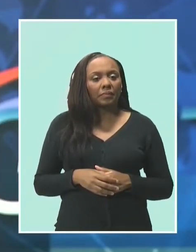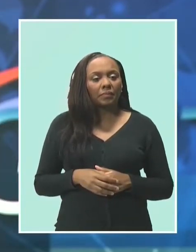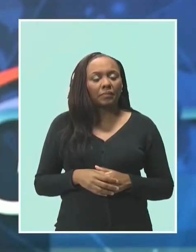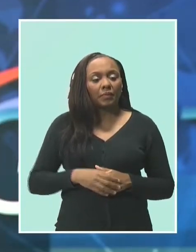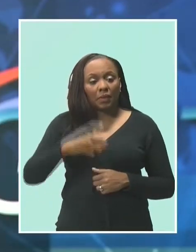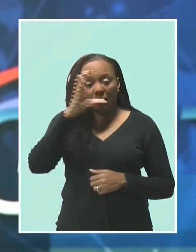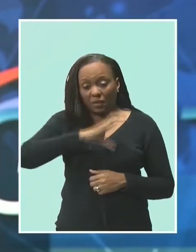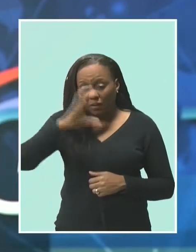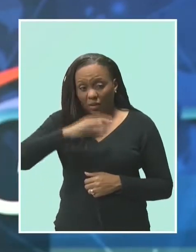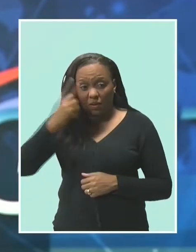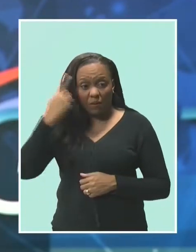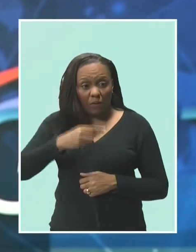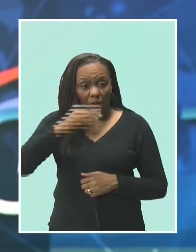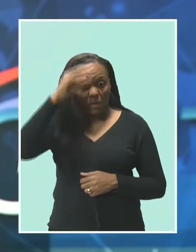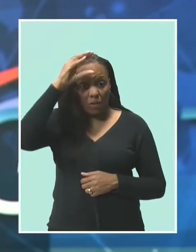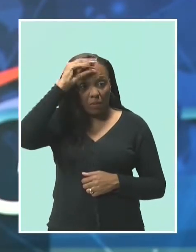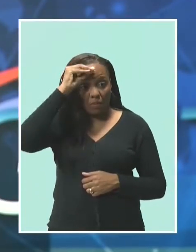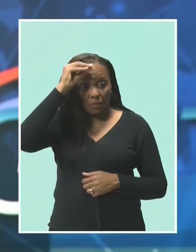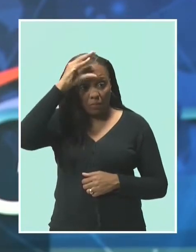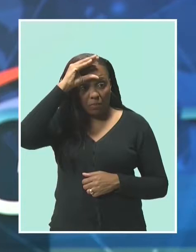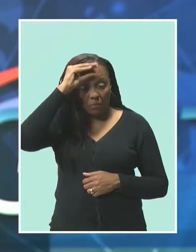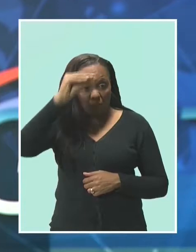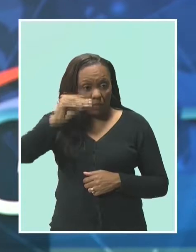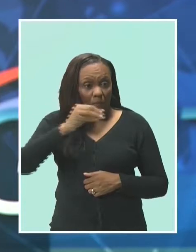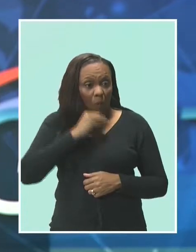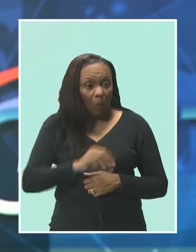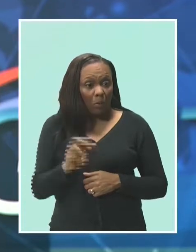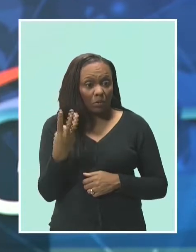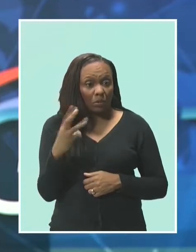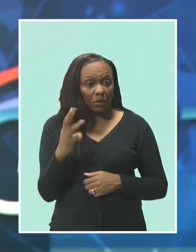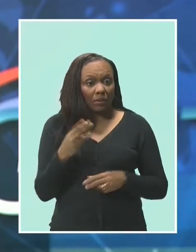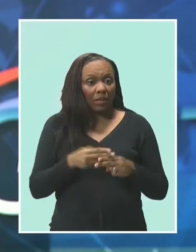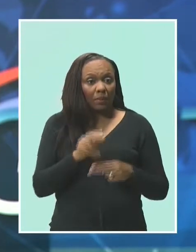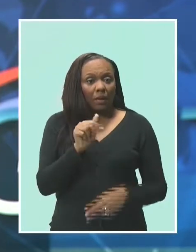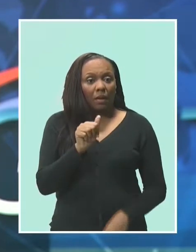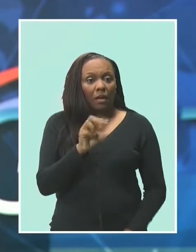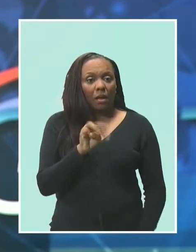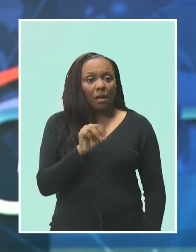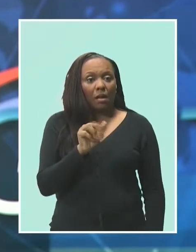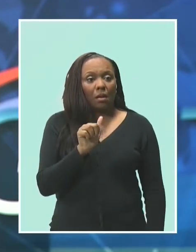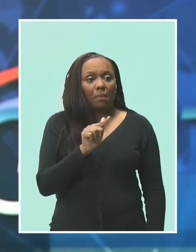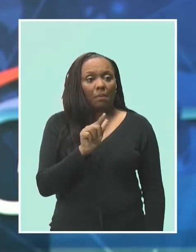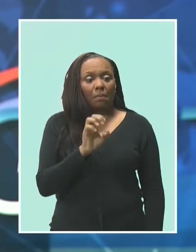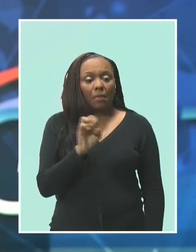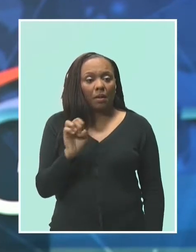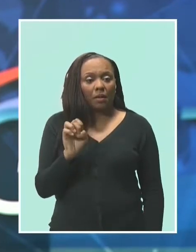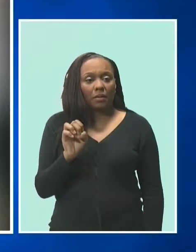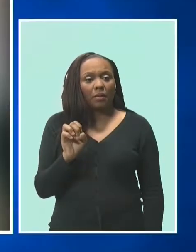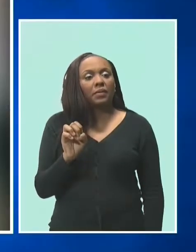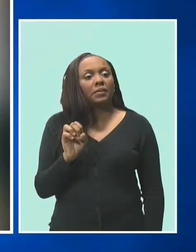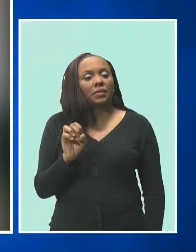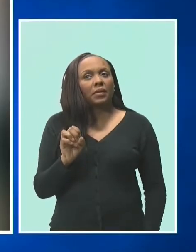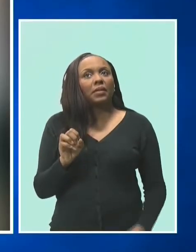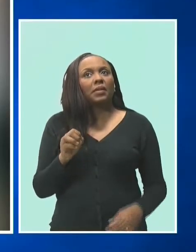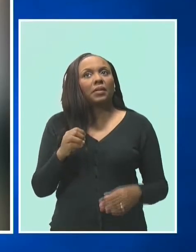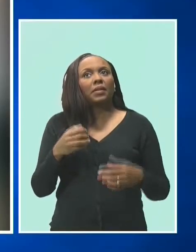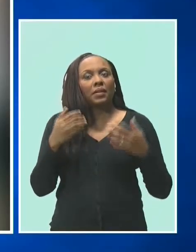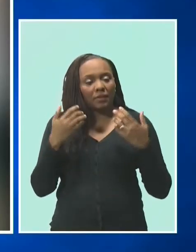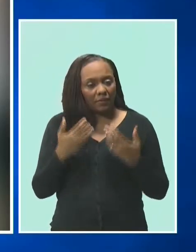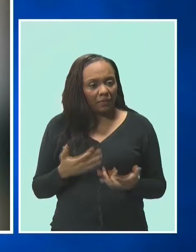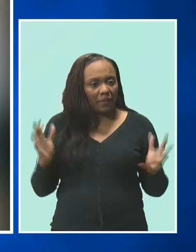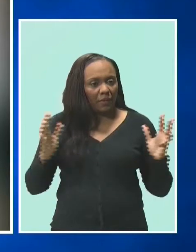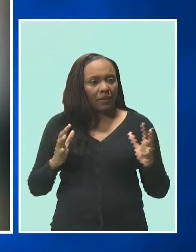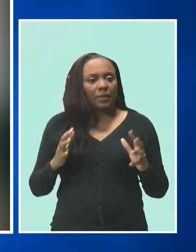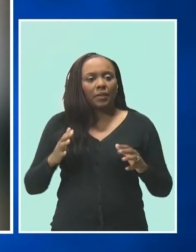The search for 16-year-old Amali Mears, who went missing at sea in the Bashiba area, is over. His body washed ashore